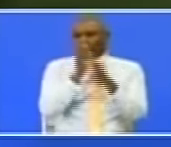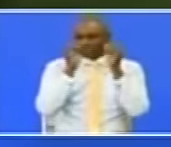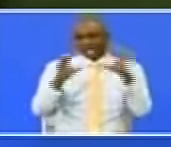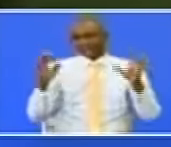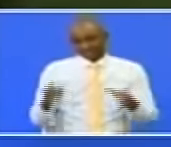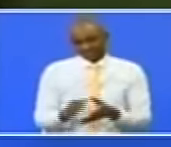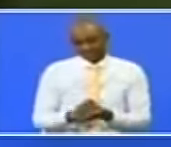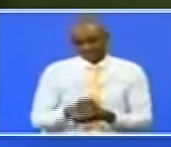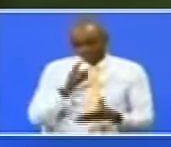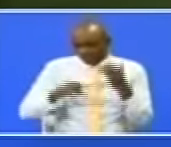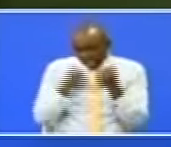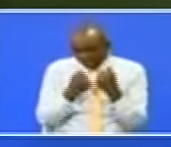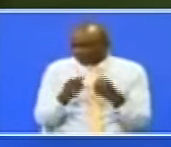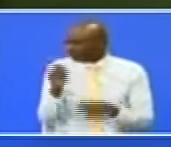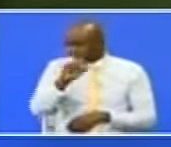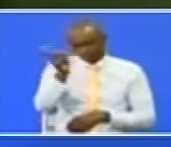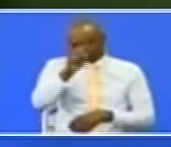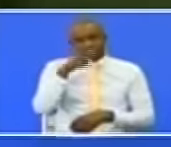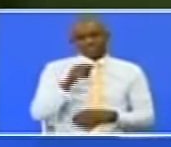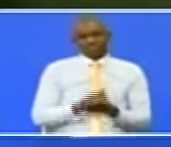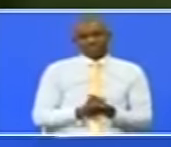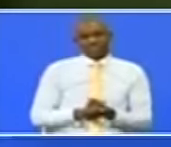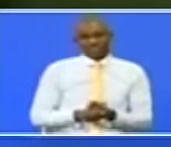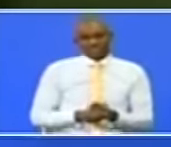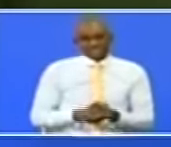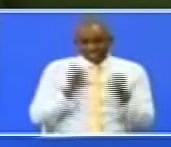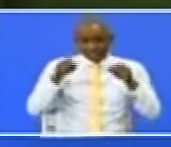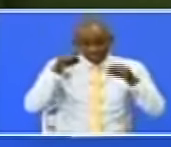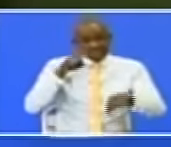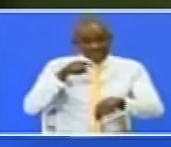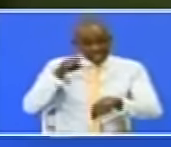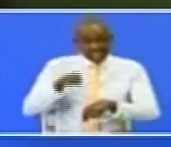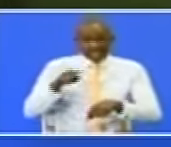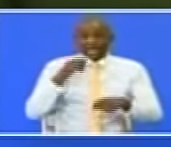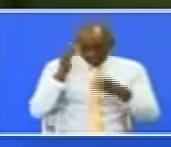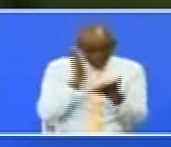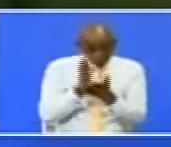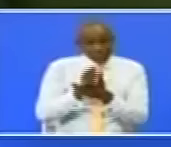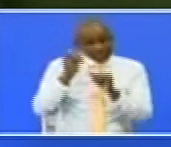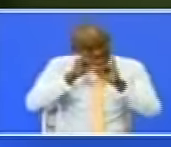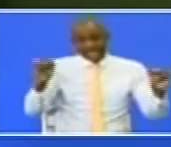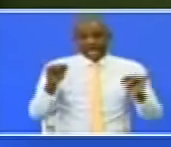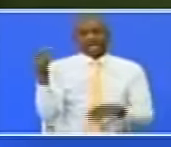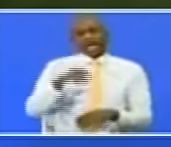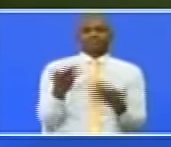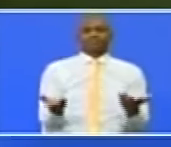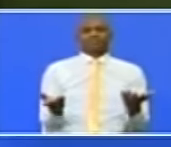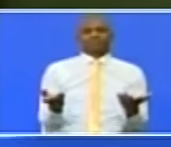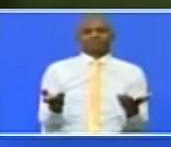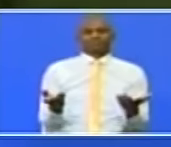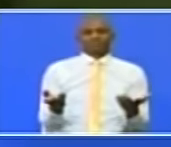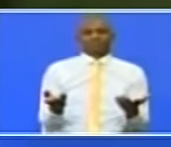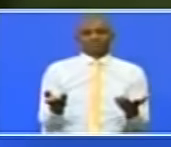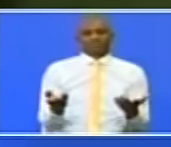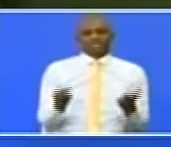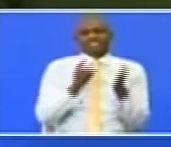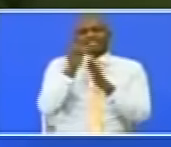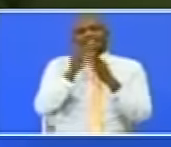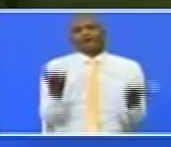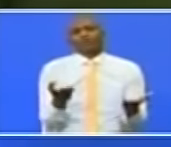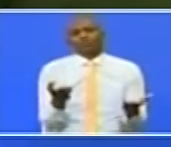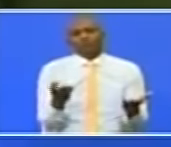of what has been happening. Even if we have, our records clear on our admission dates, how these